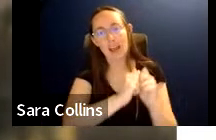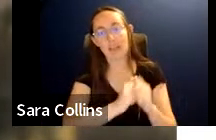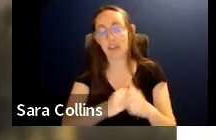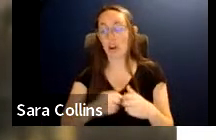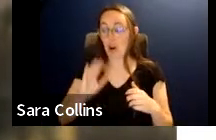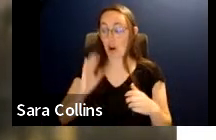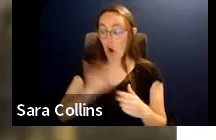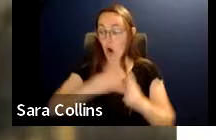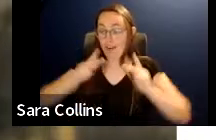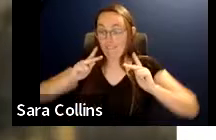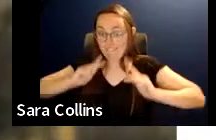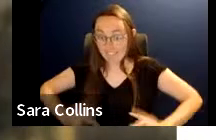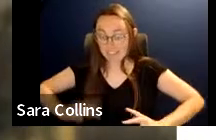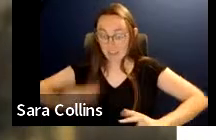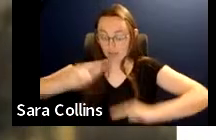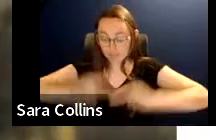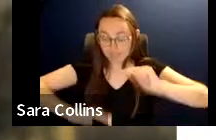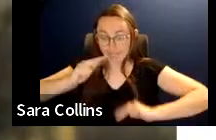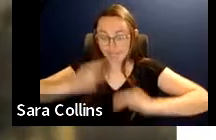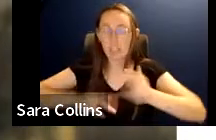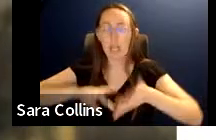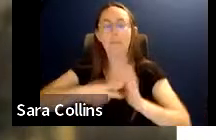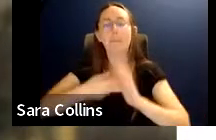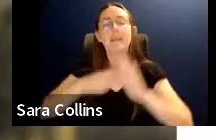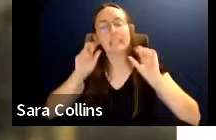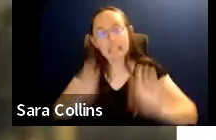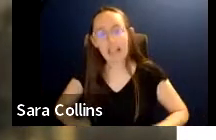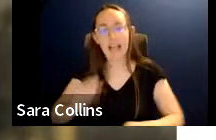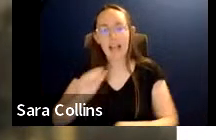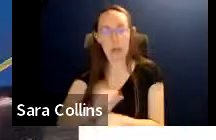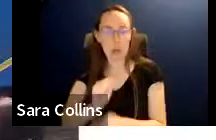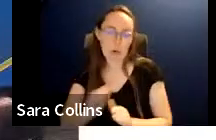infrastructure that we've put in. Next slide, please.